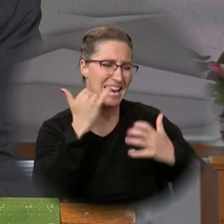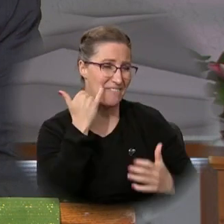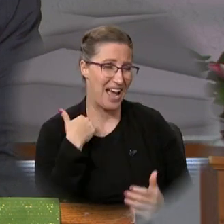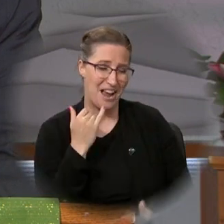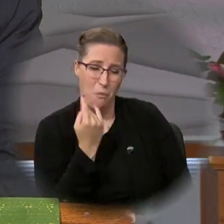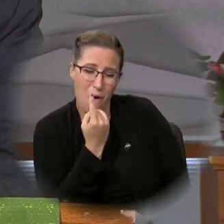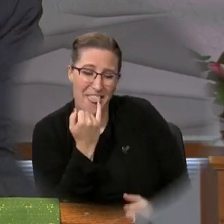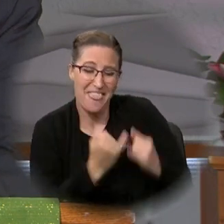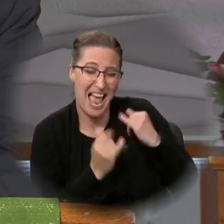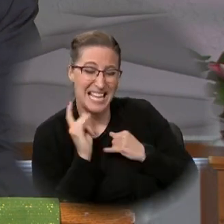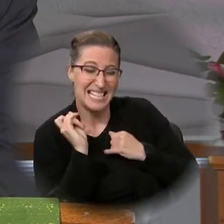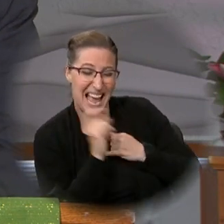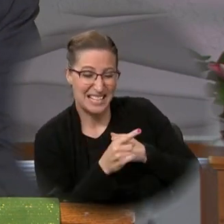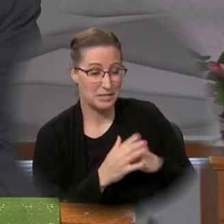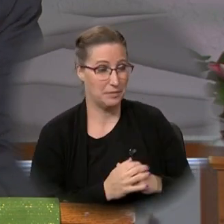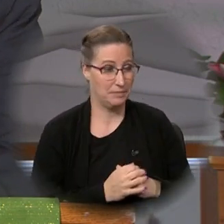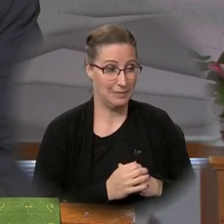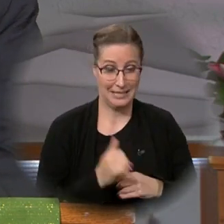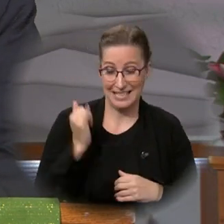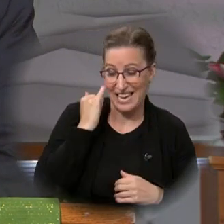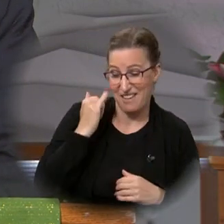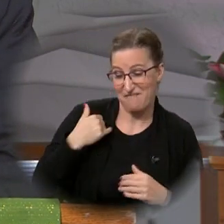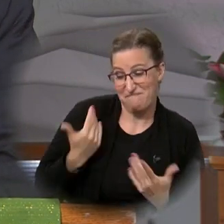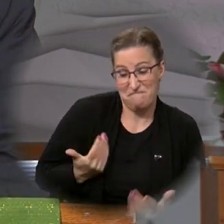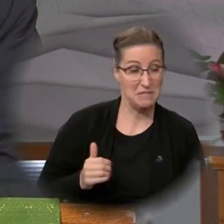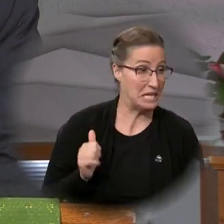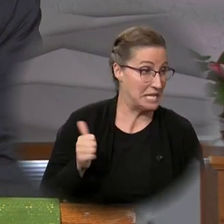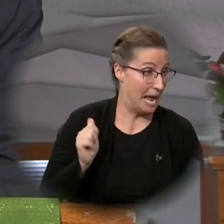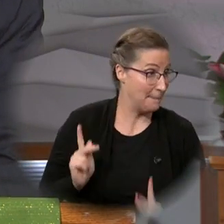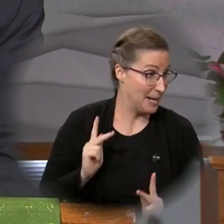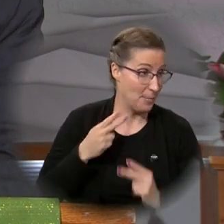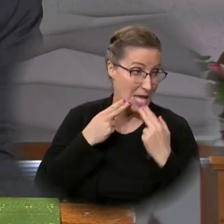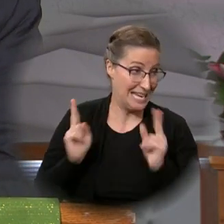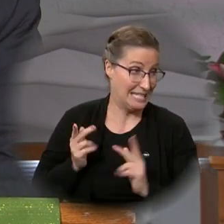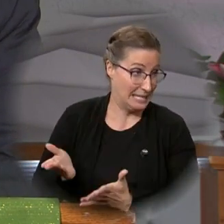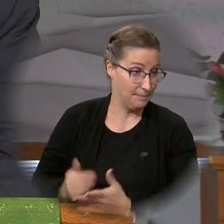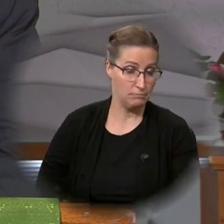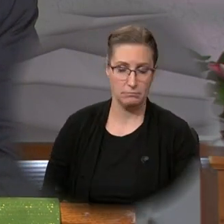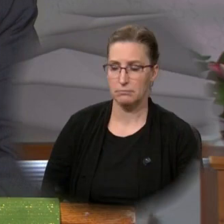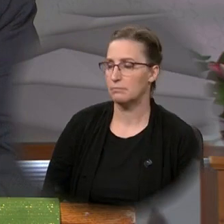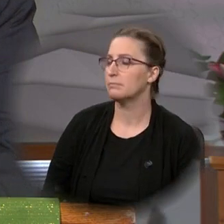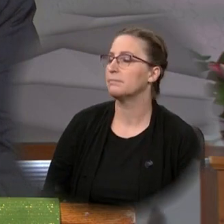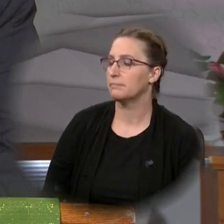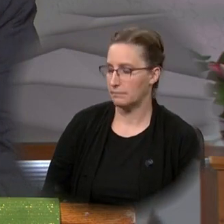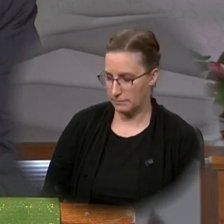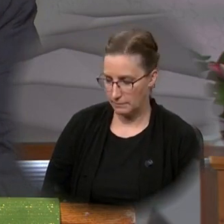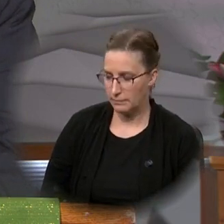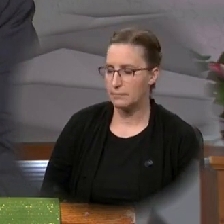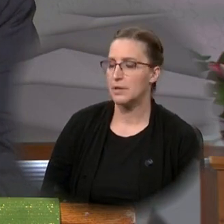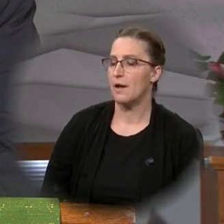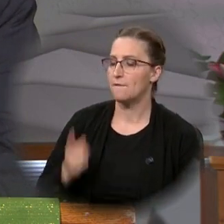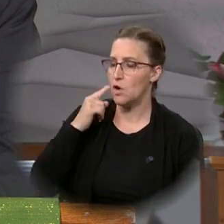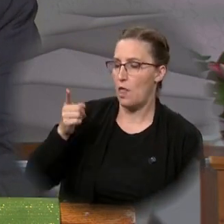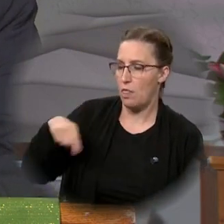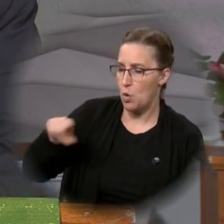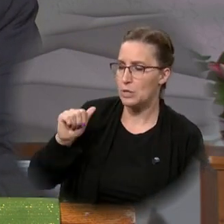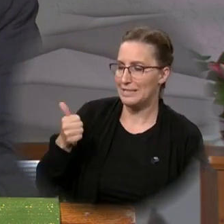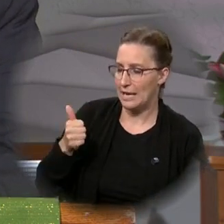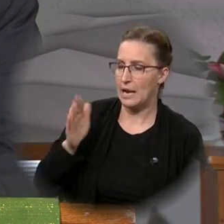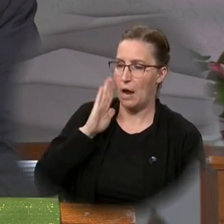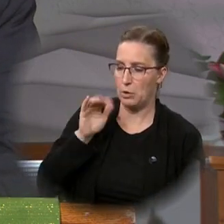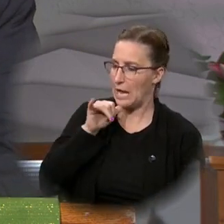this last time. What if there are at least 10 there? He replied, for the sake of those